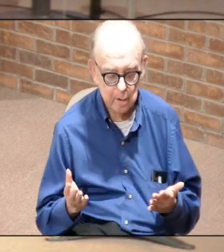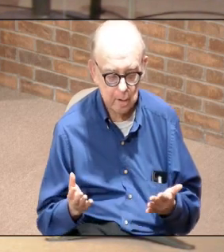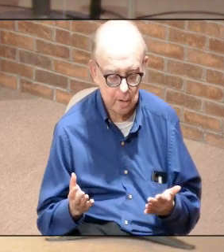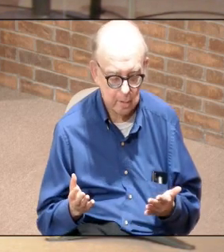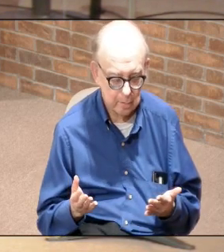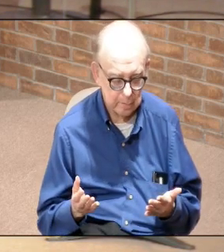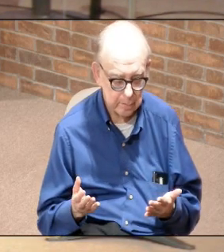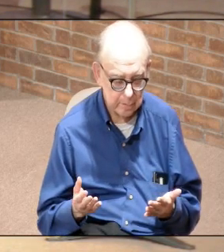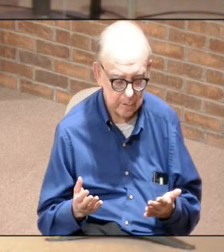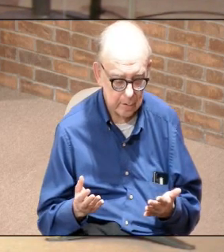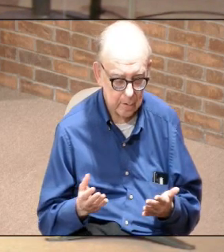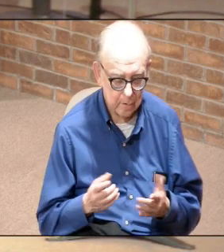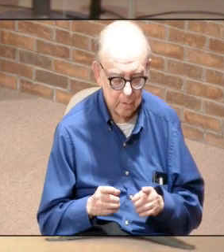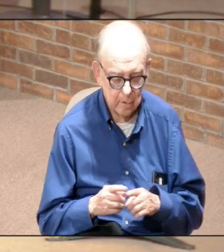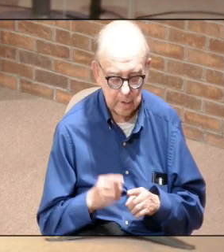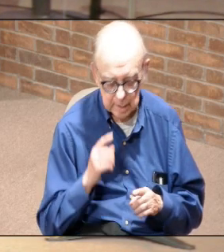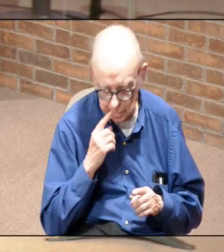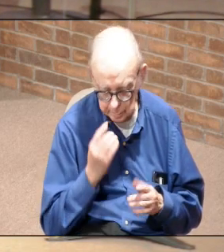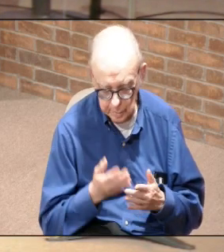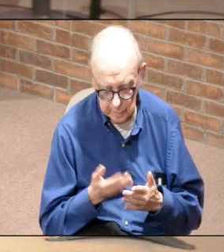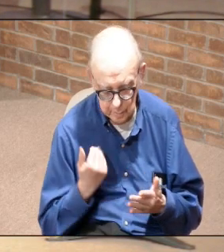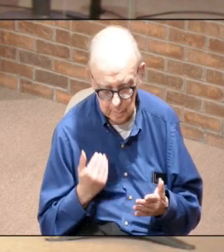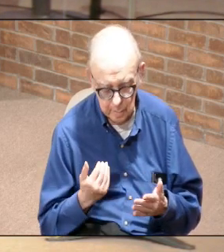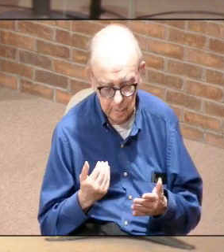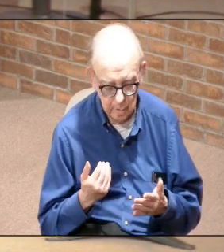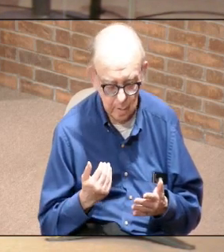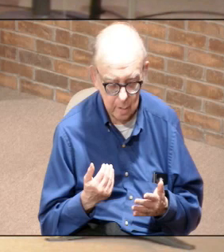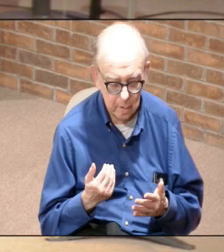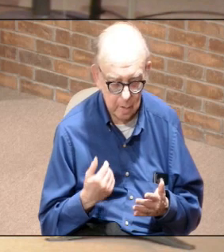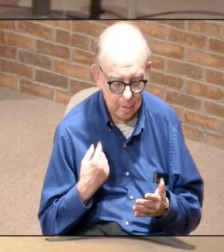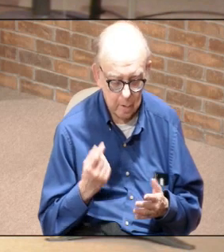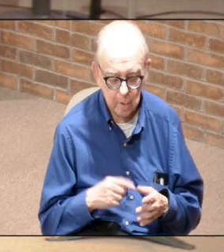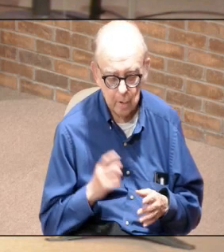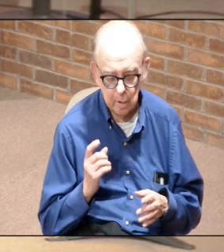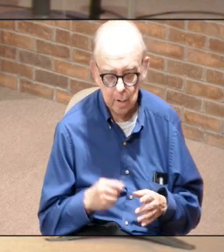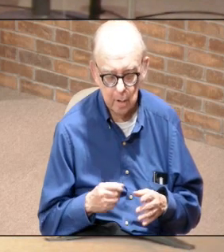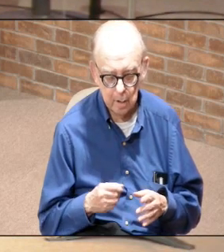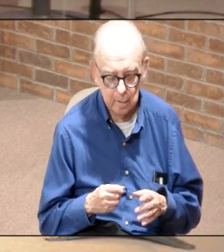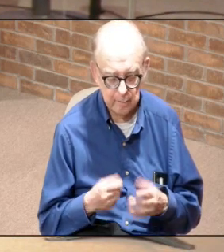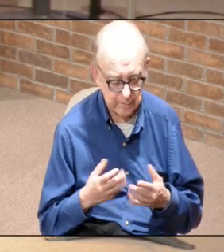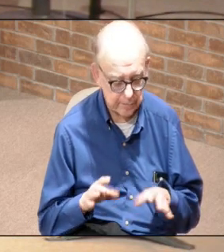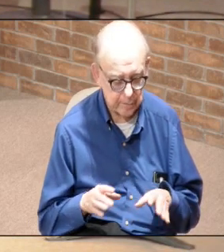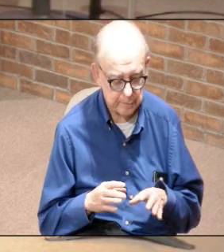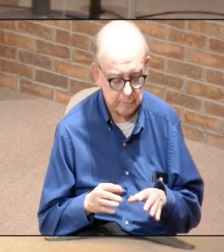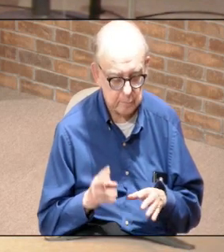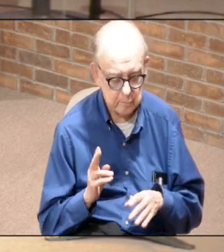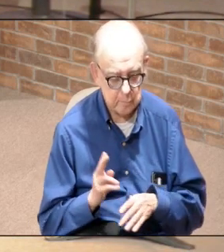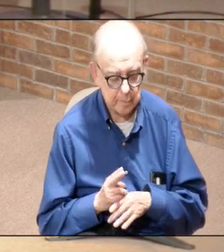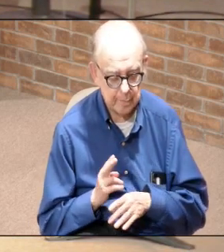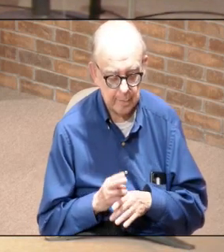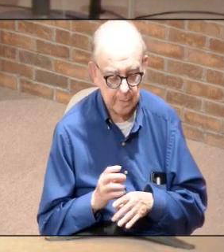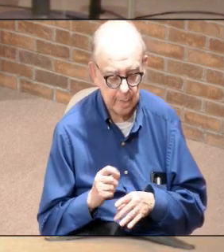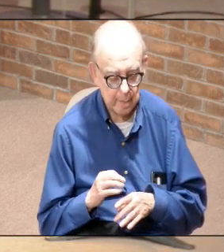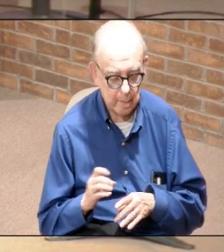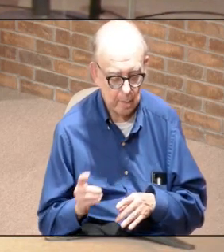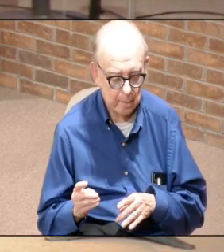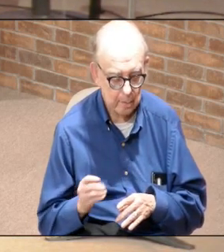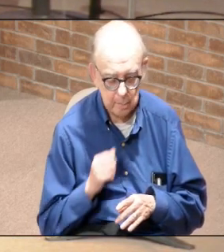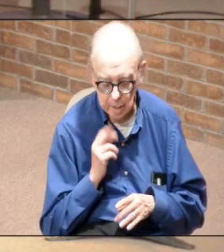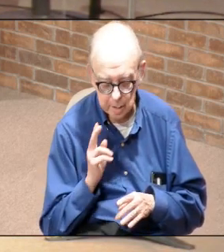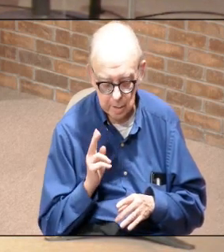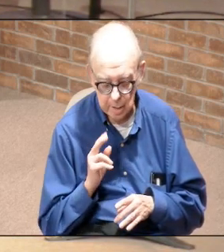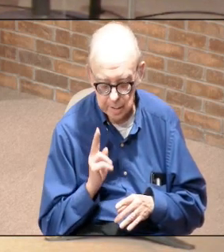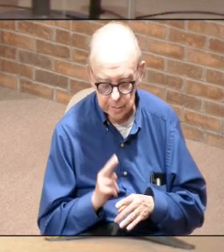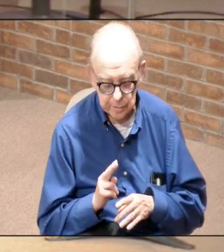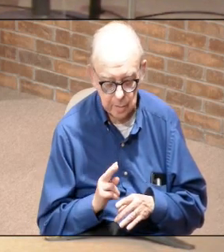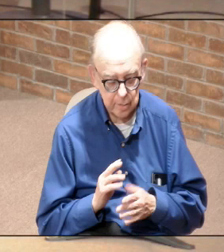not as boring, sorry. He said, but second, we should be done using COVID as an excuse not to come to